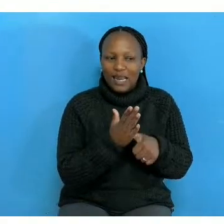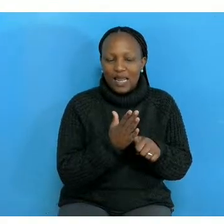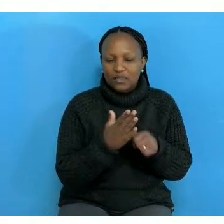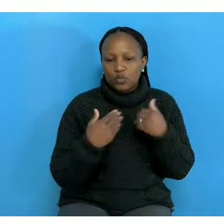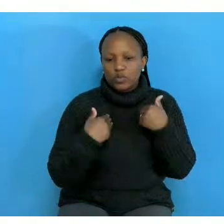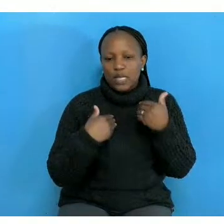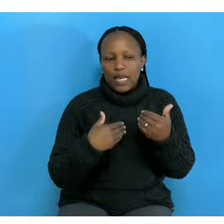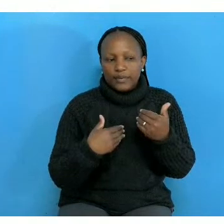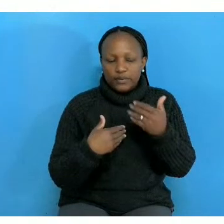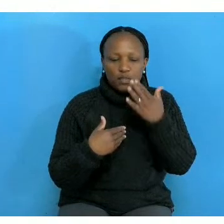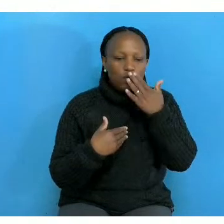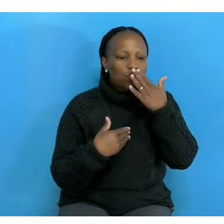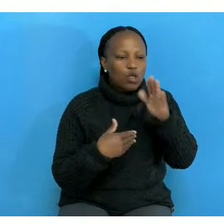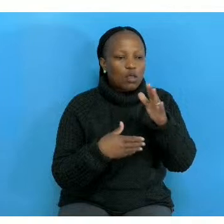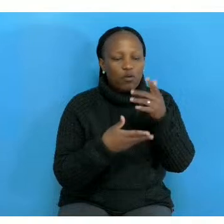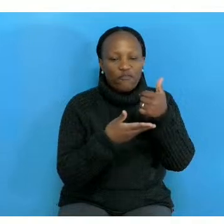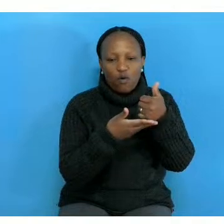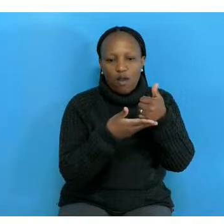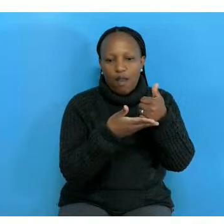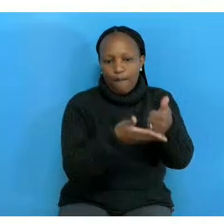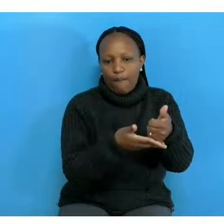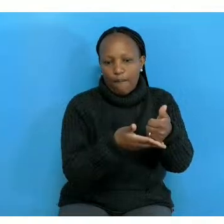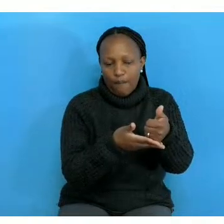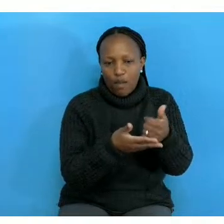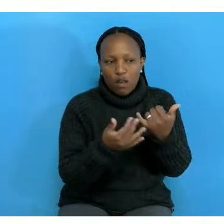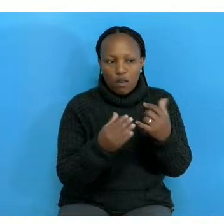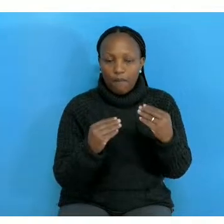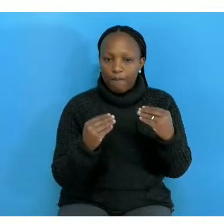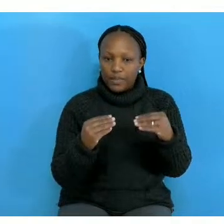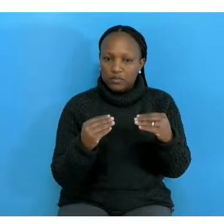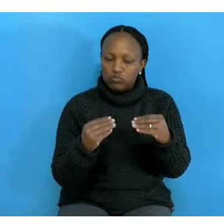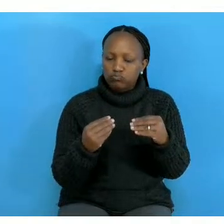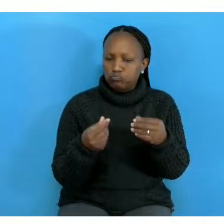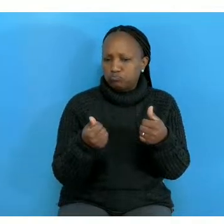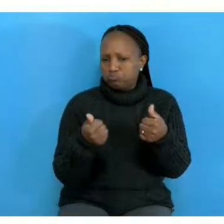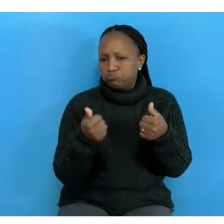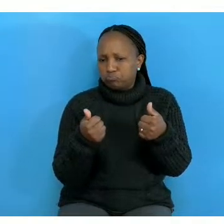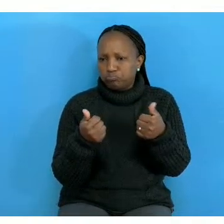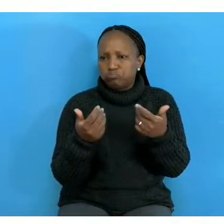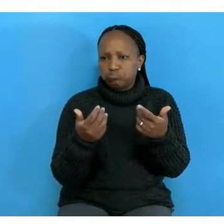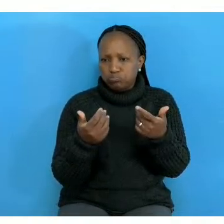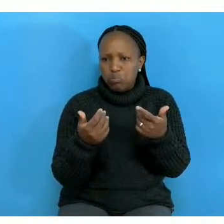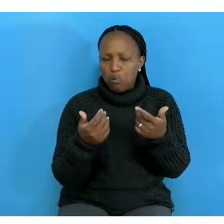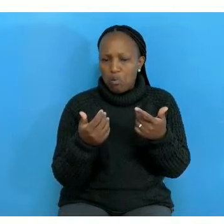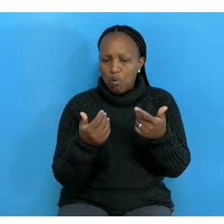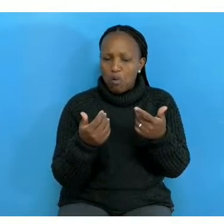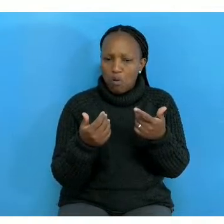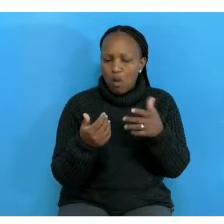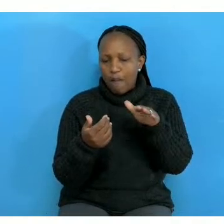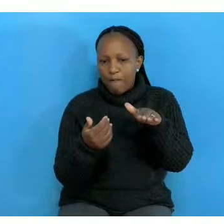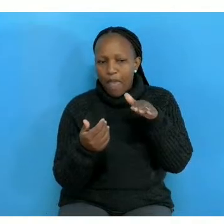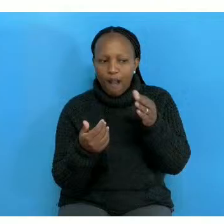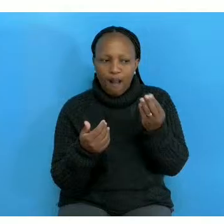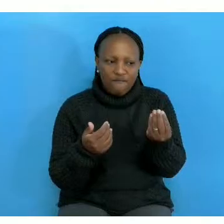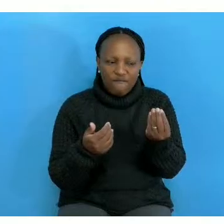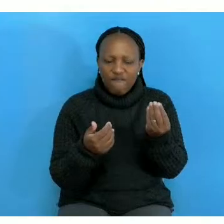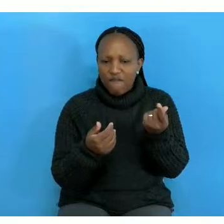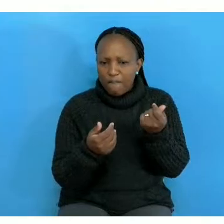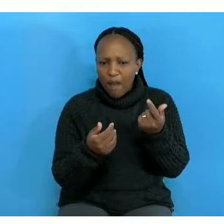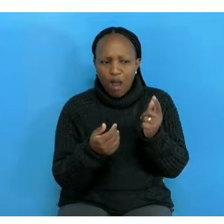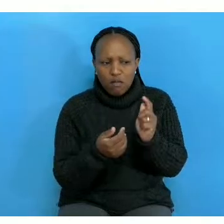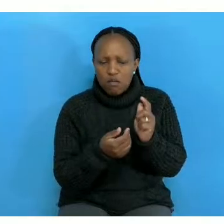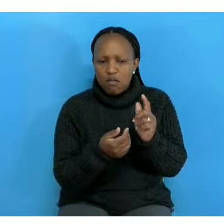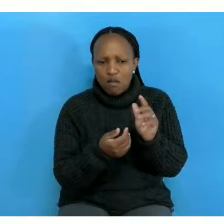a grant, and now now you've got a business that can really now is bankable, and you can be able to afford